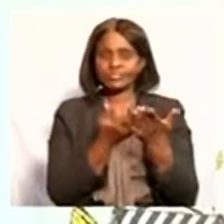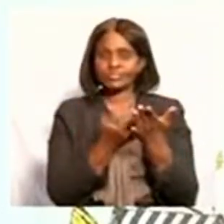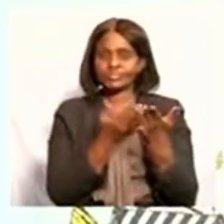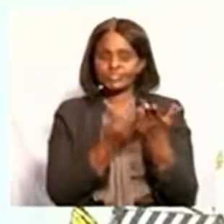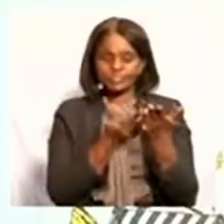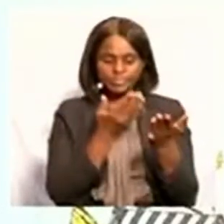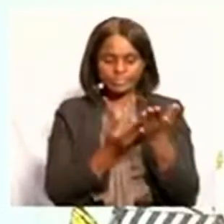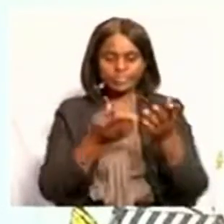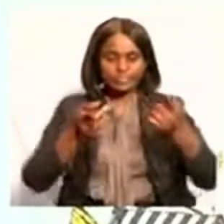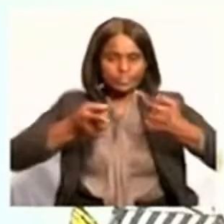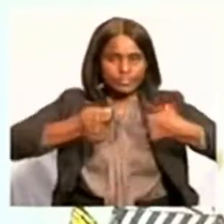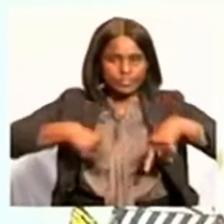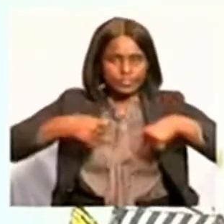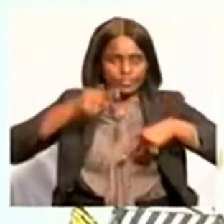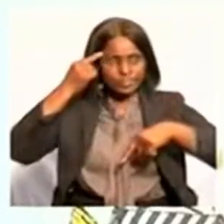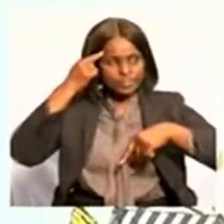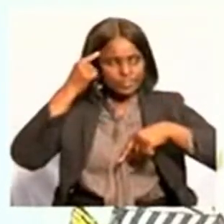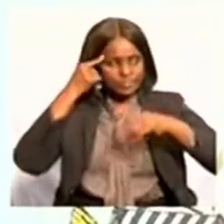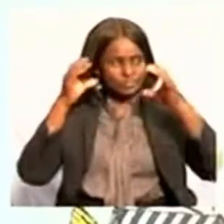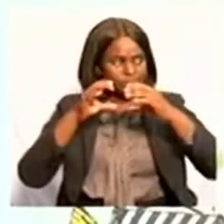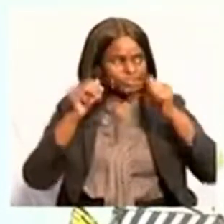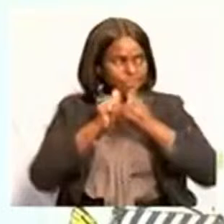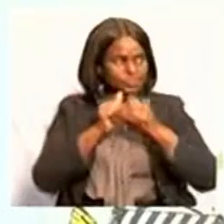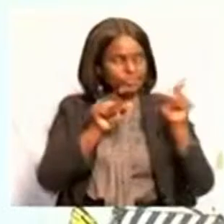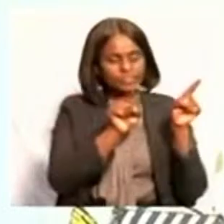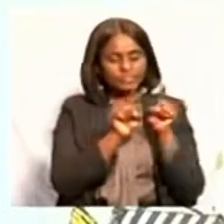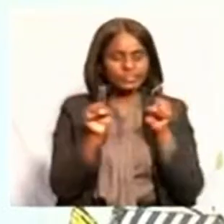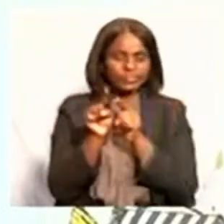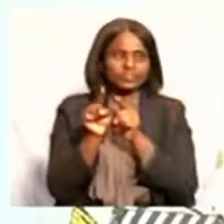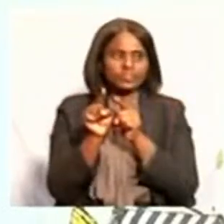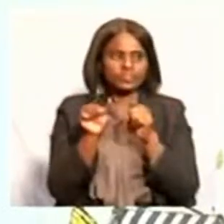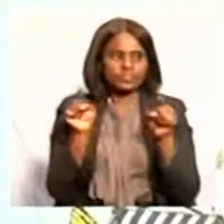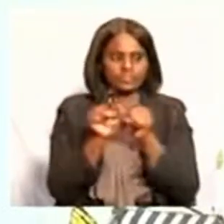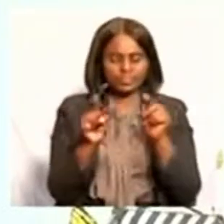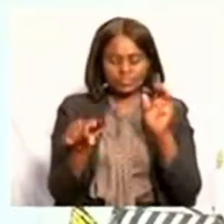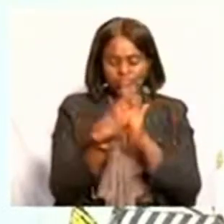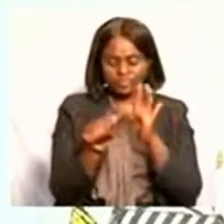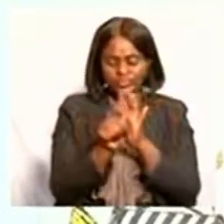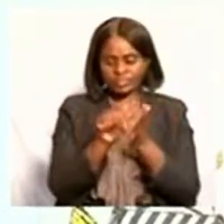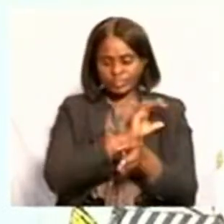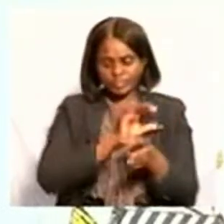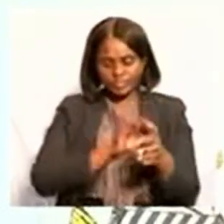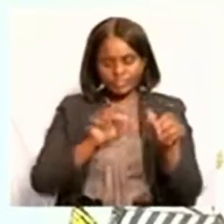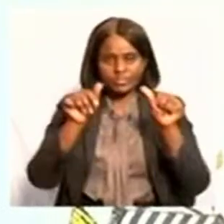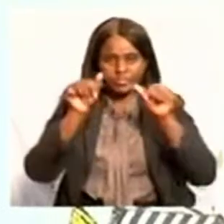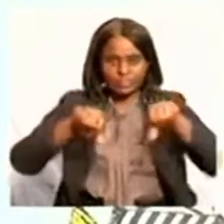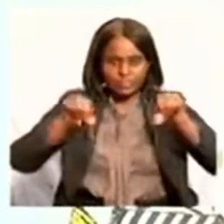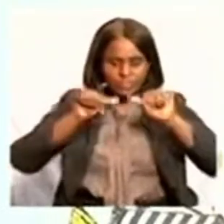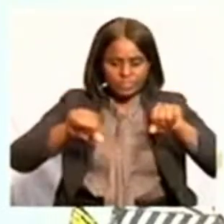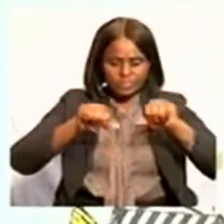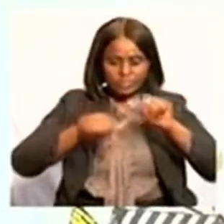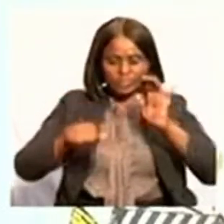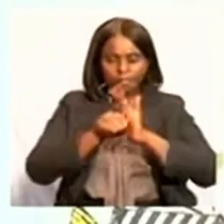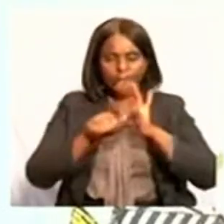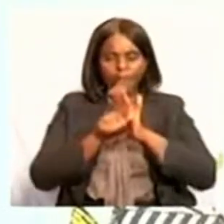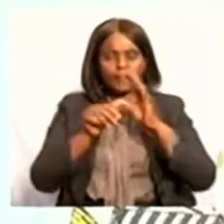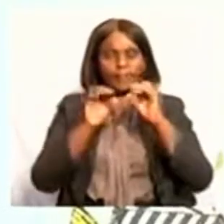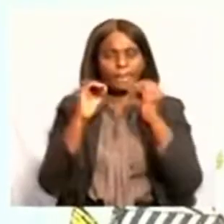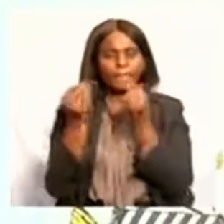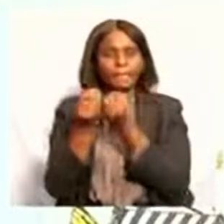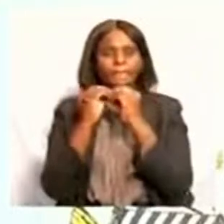this local government committee, and also the parastatal committee on audit on parastatal bodies and